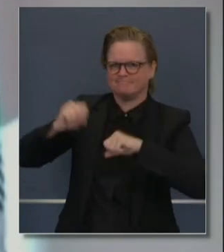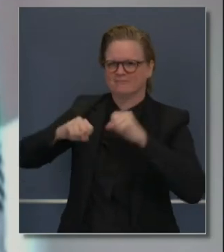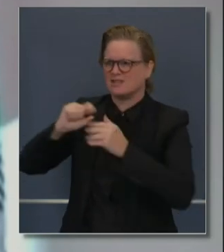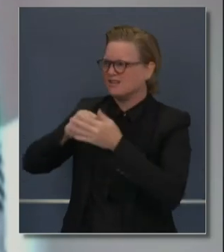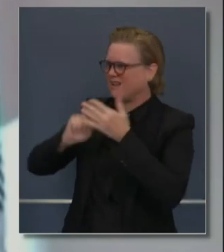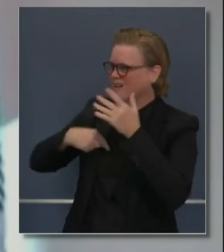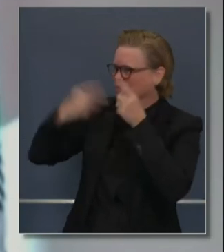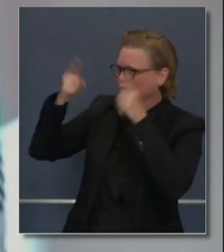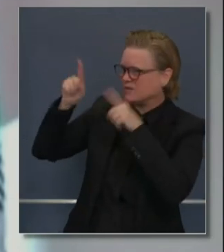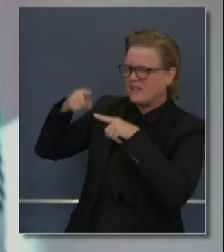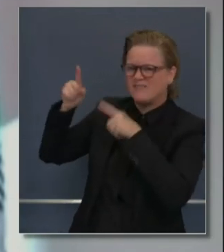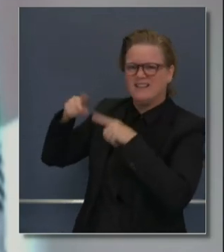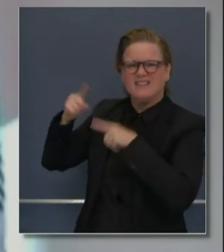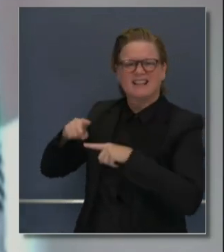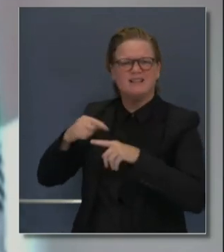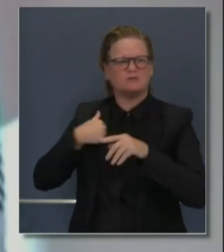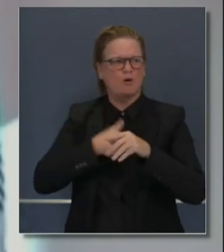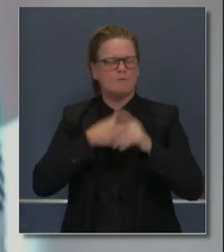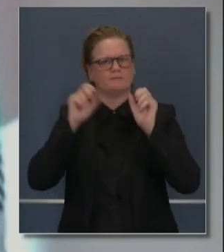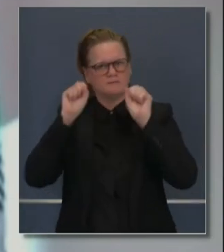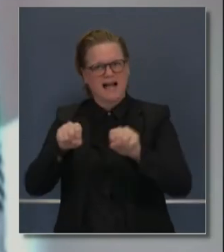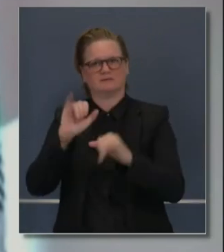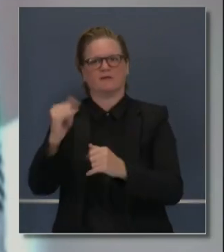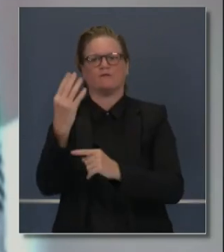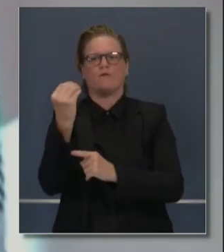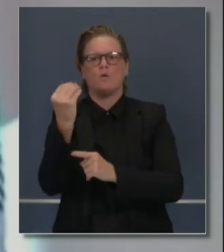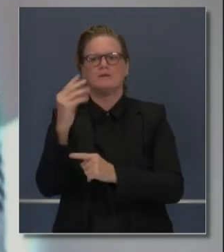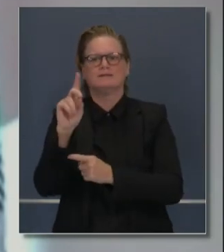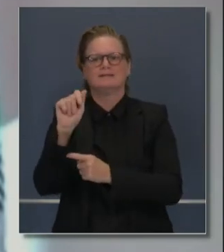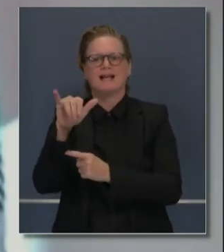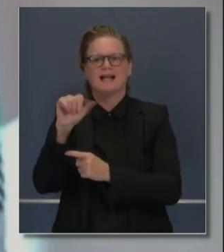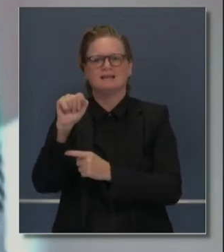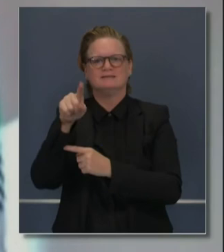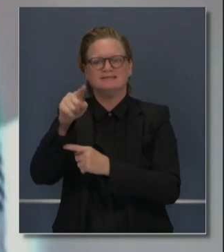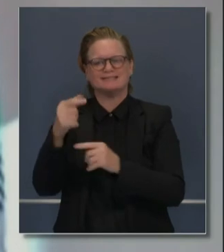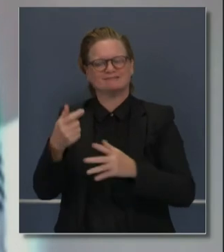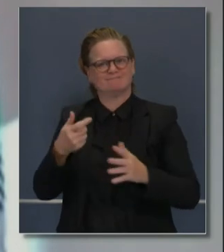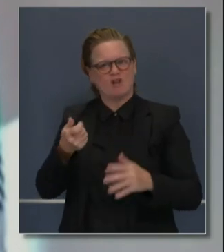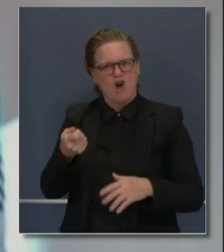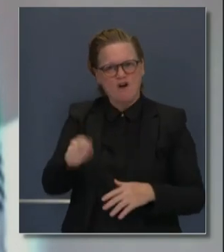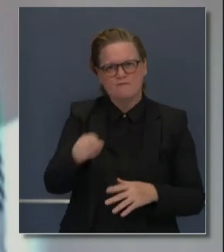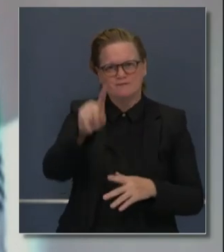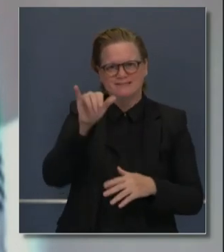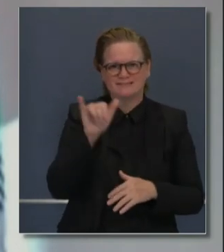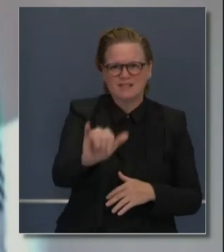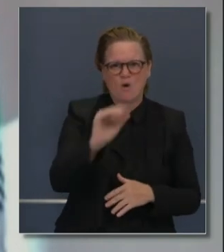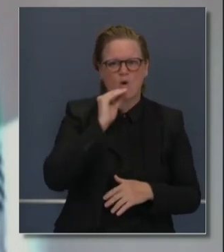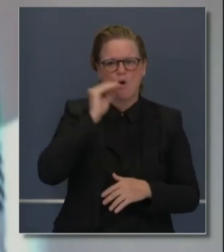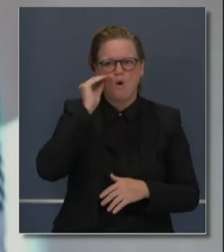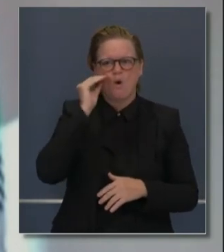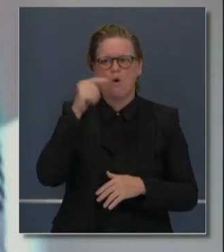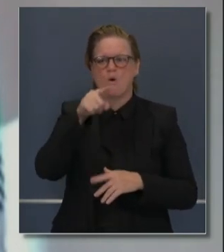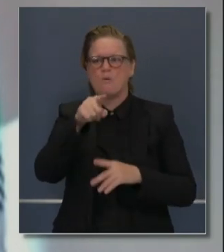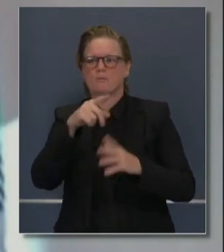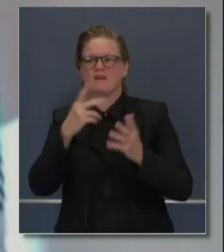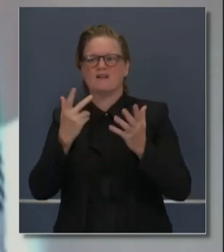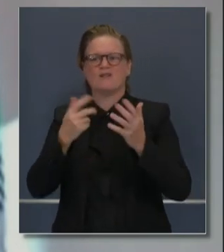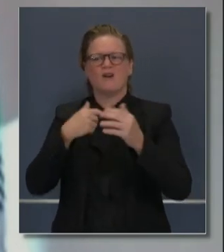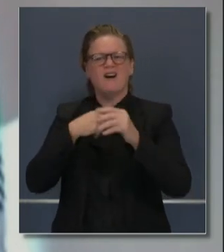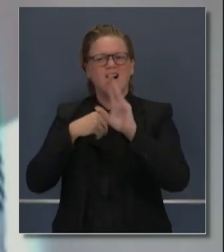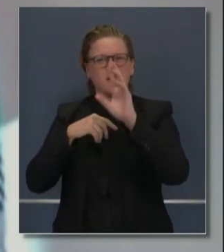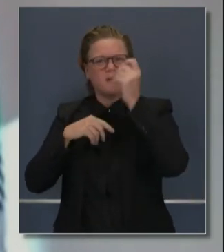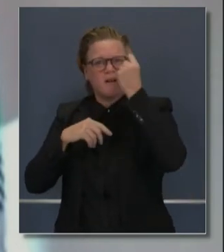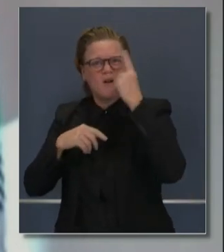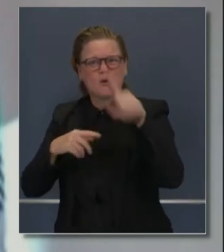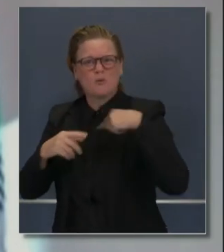recommended. No enforcement necessarily, no group that is going to be tracking whether you do or don't do it. You may